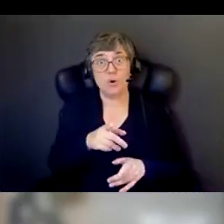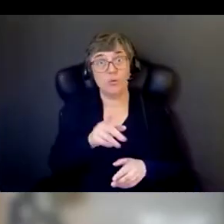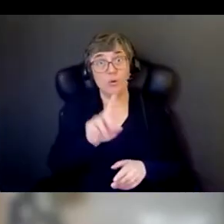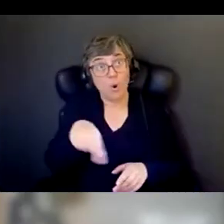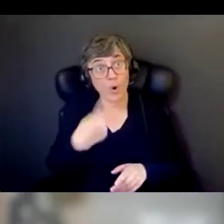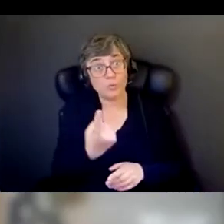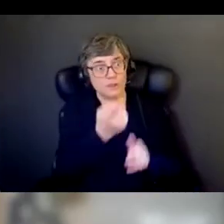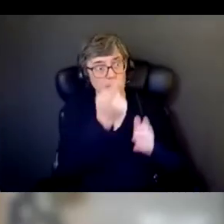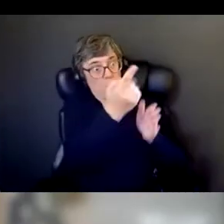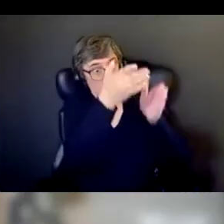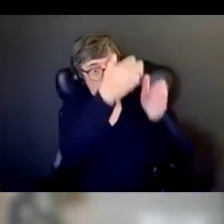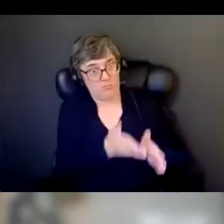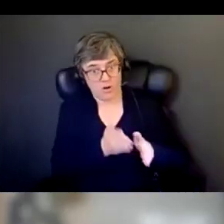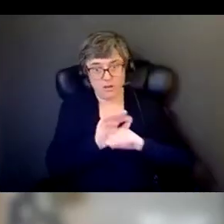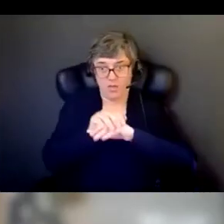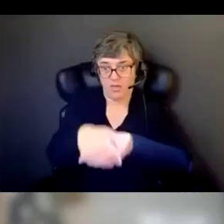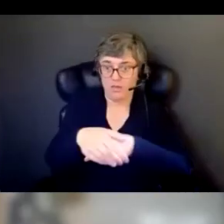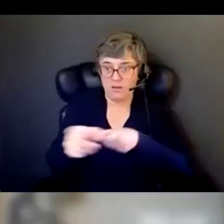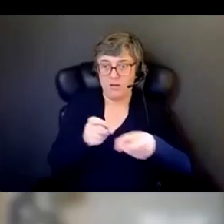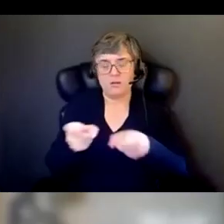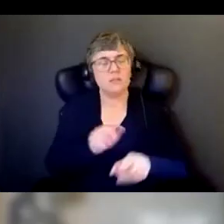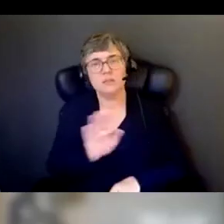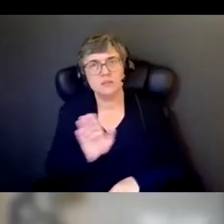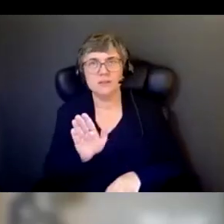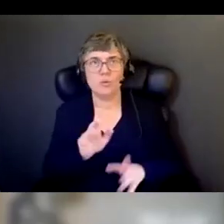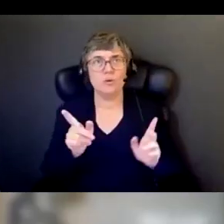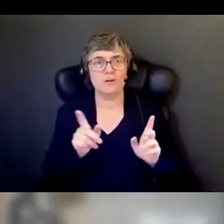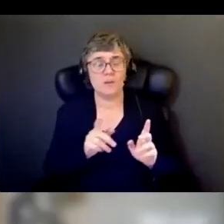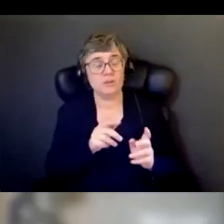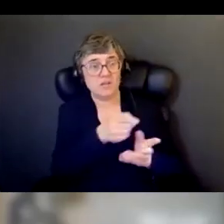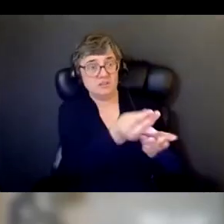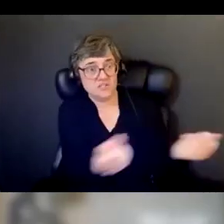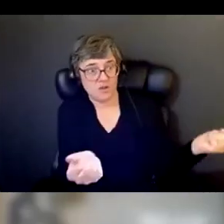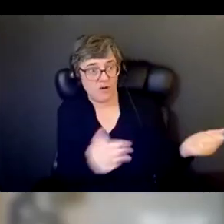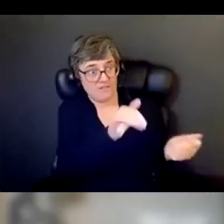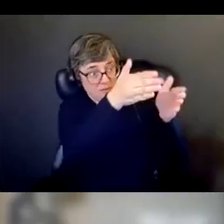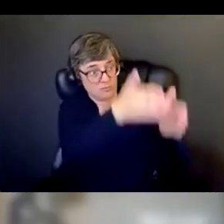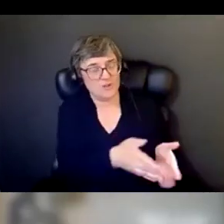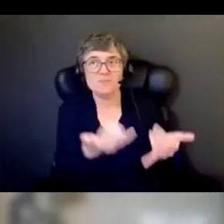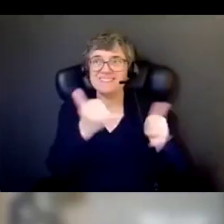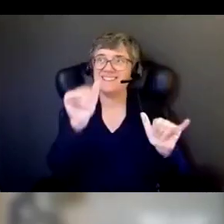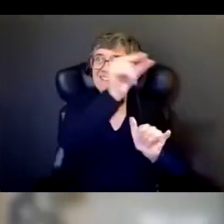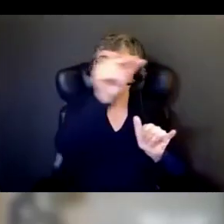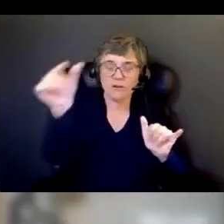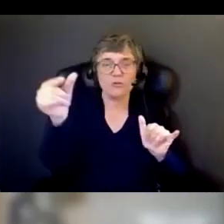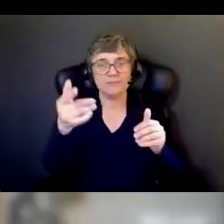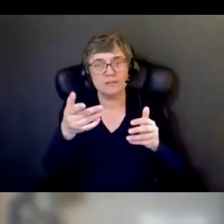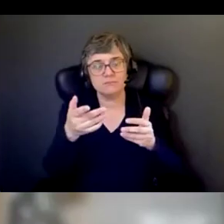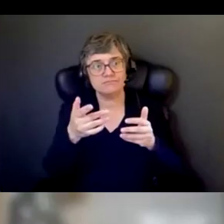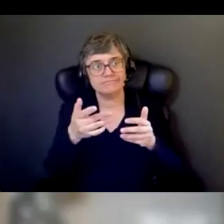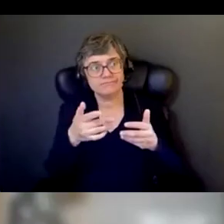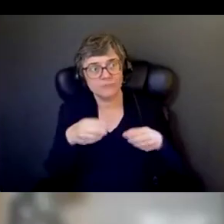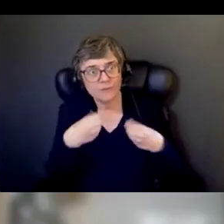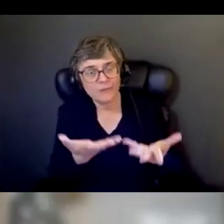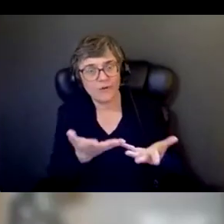can prosecute every controller and the structural problem will remain. So my second point would be and